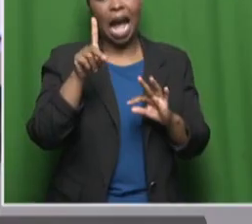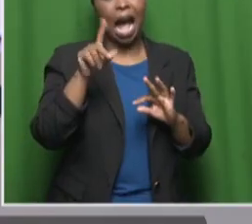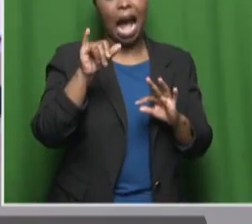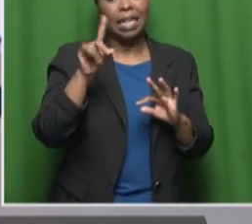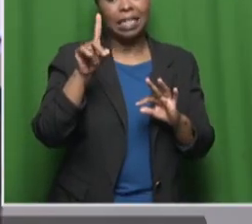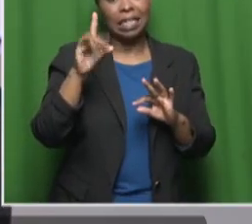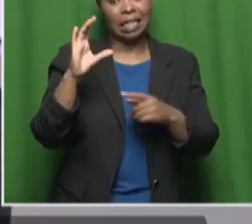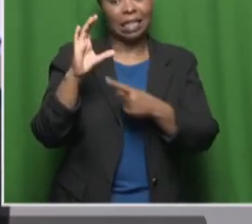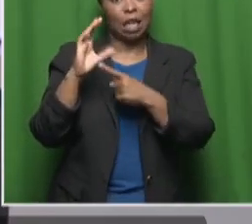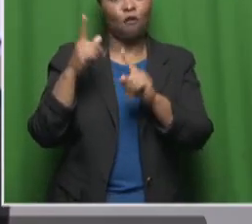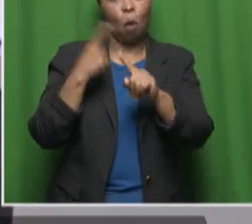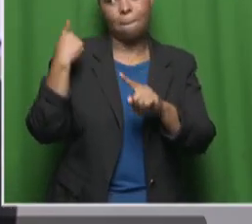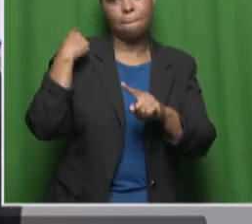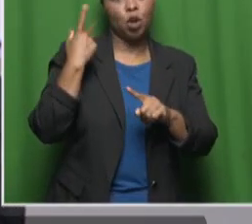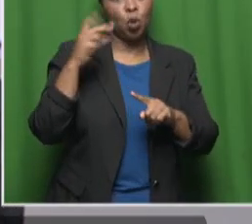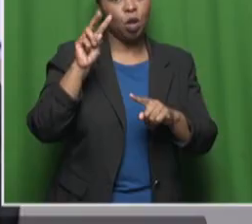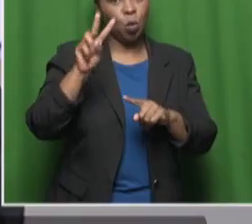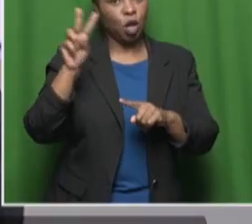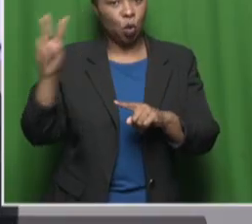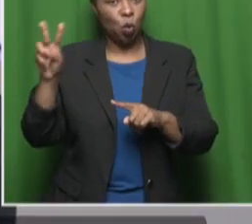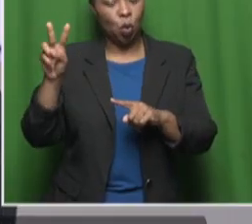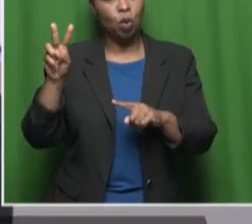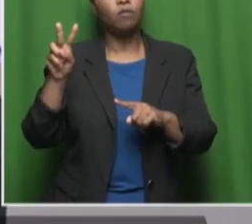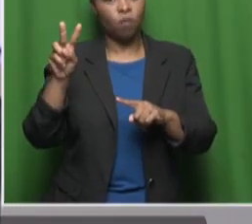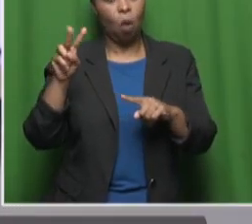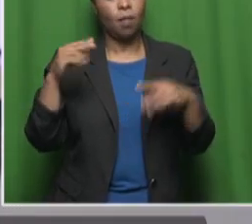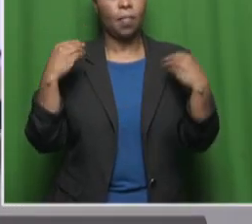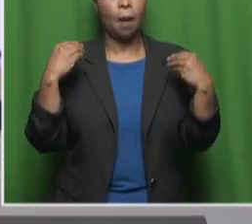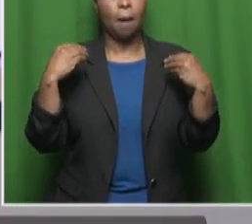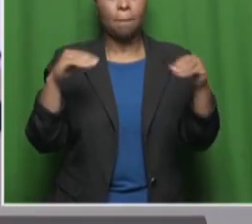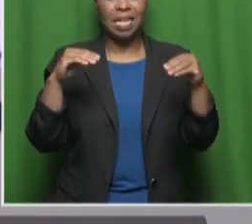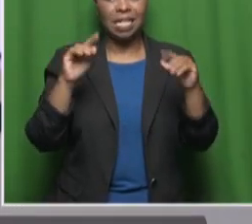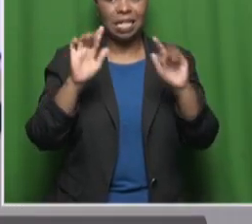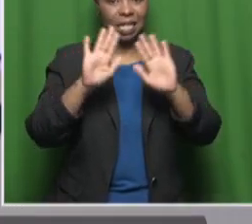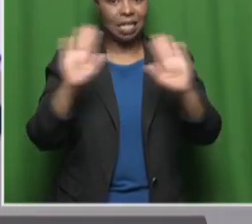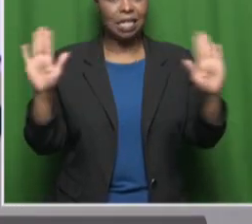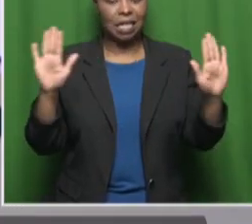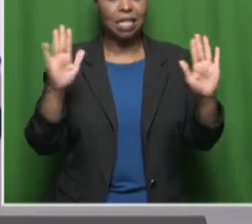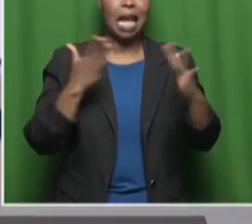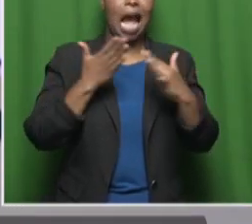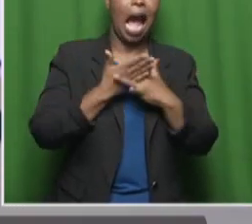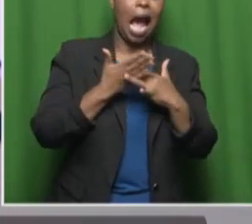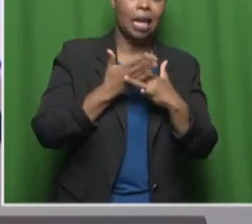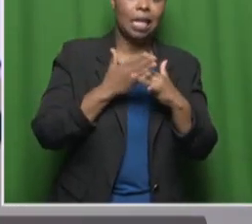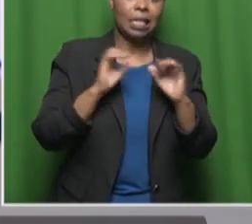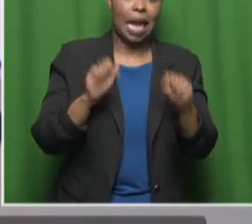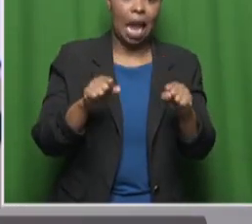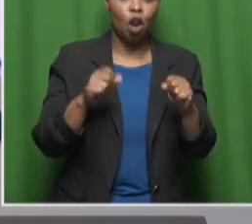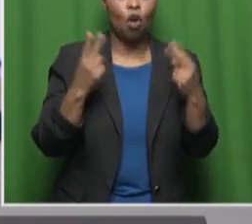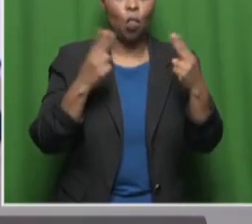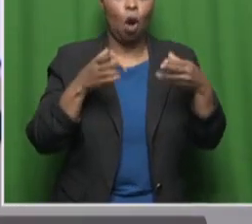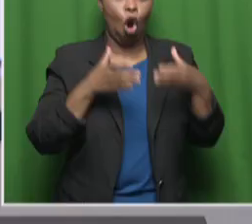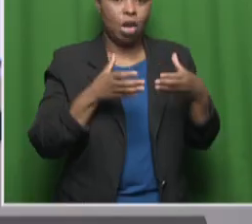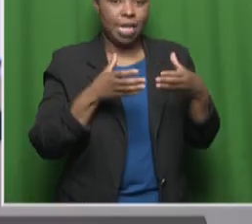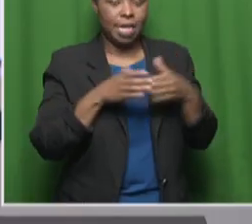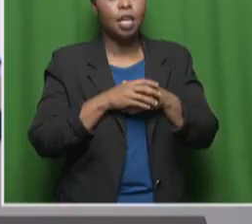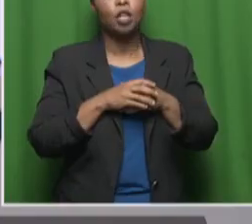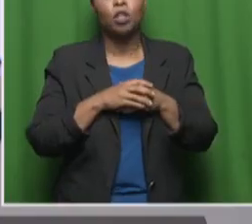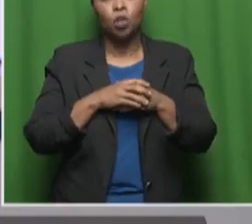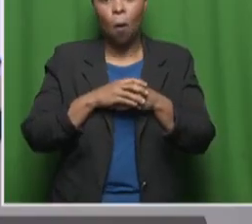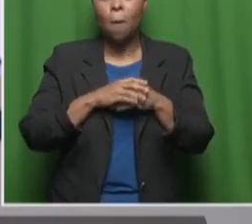to create various platforms for entrepreneurship, for access. Again, in the context of the South